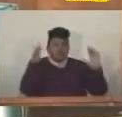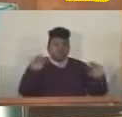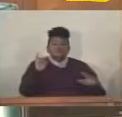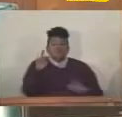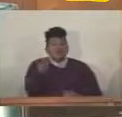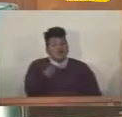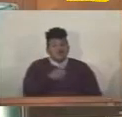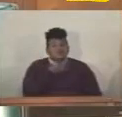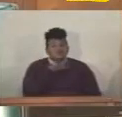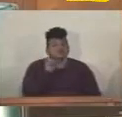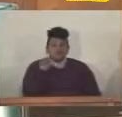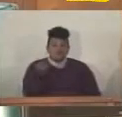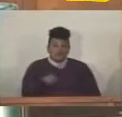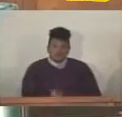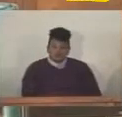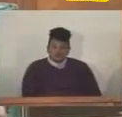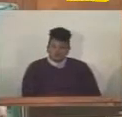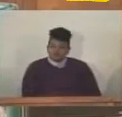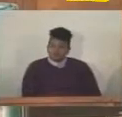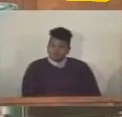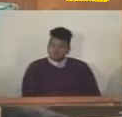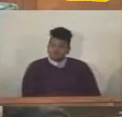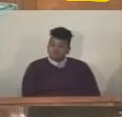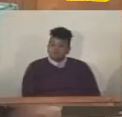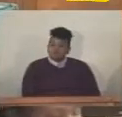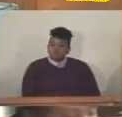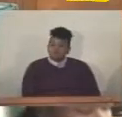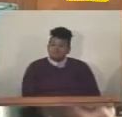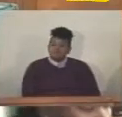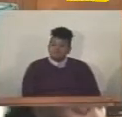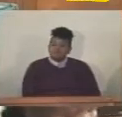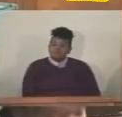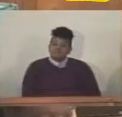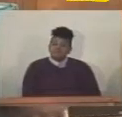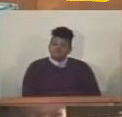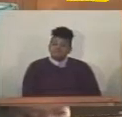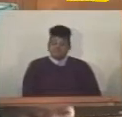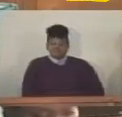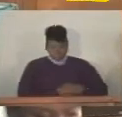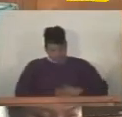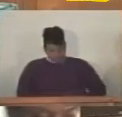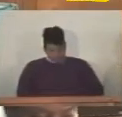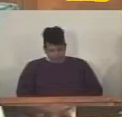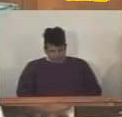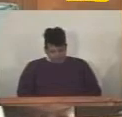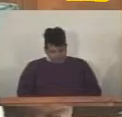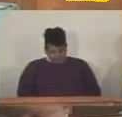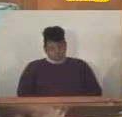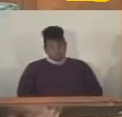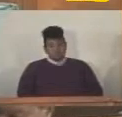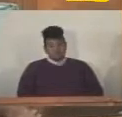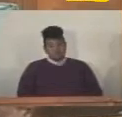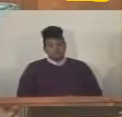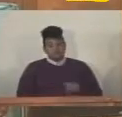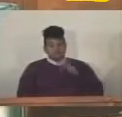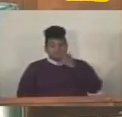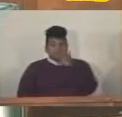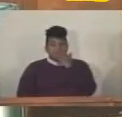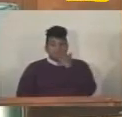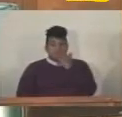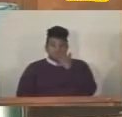that this sentence is applicable to the parish